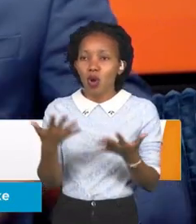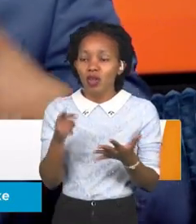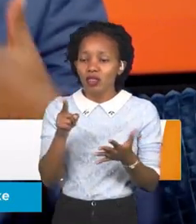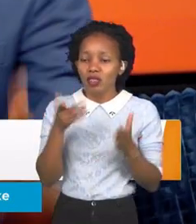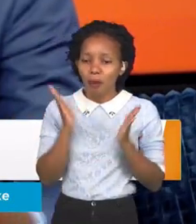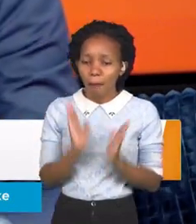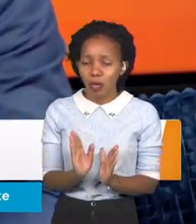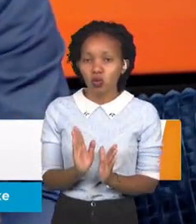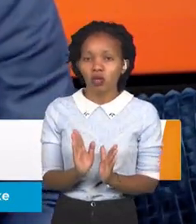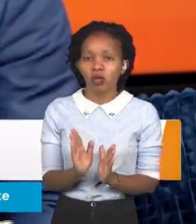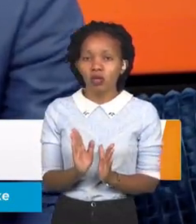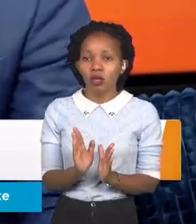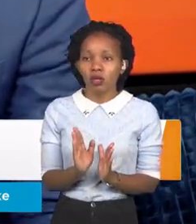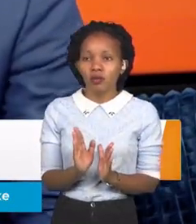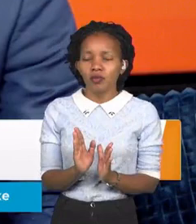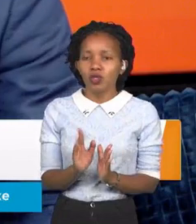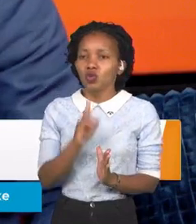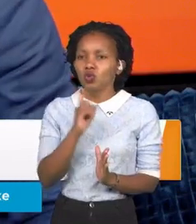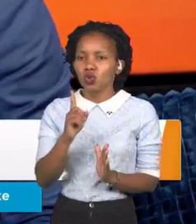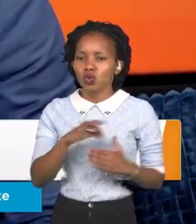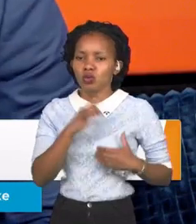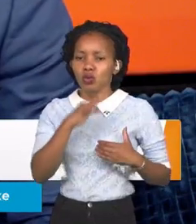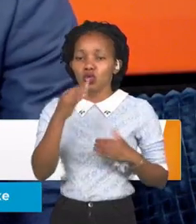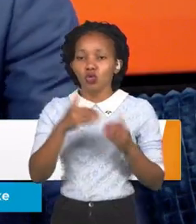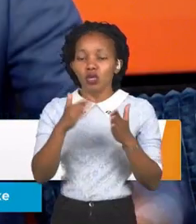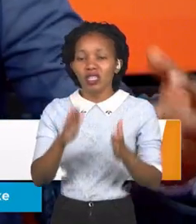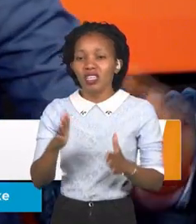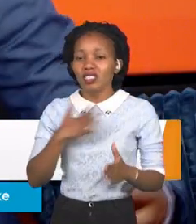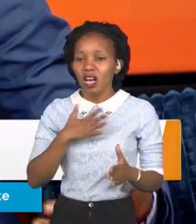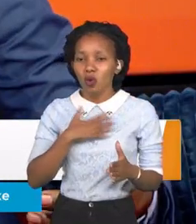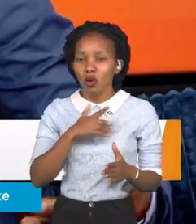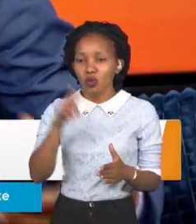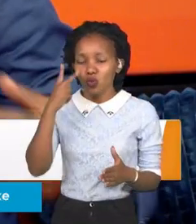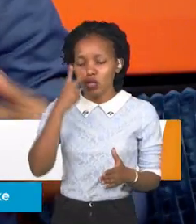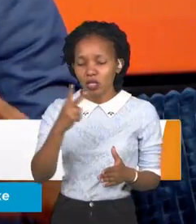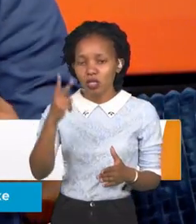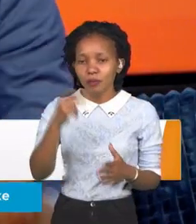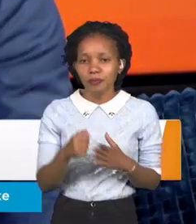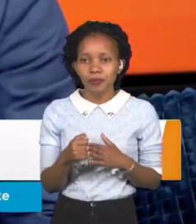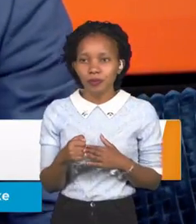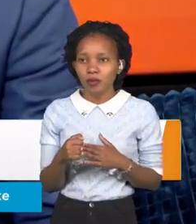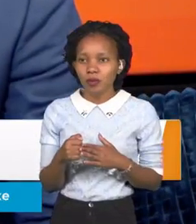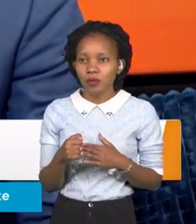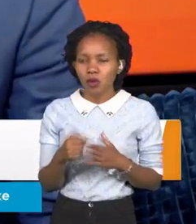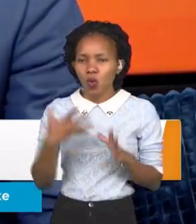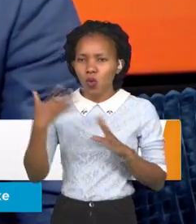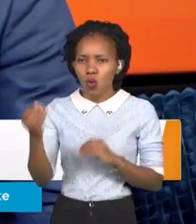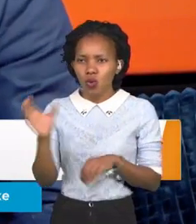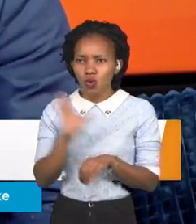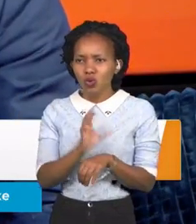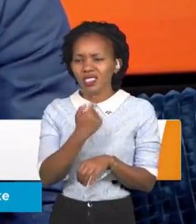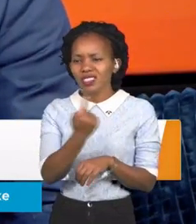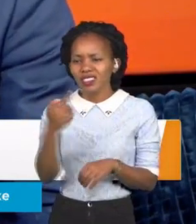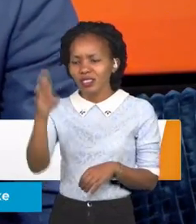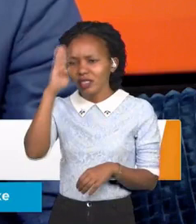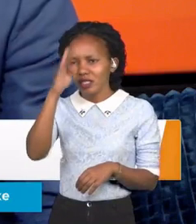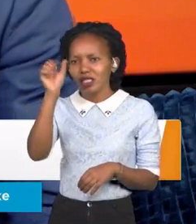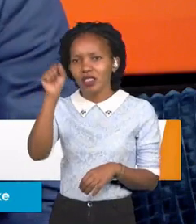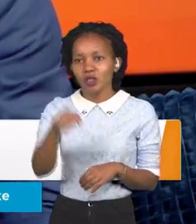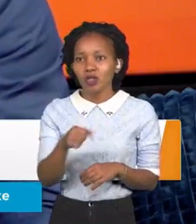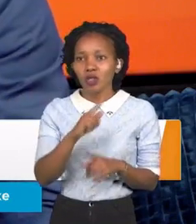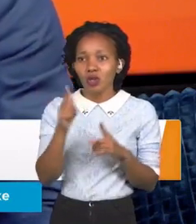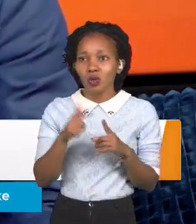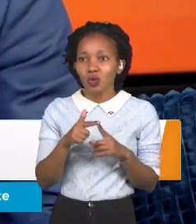might be depicting. Now, our spiritual leaders, you see, we flock our churches every Sunday, man. Mm-hmm. Like, you